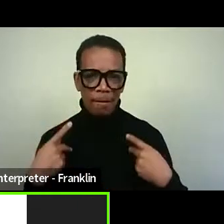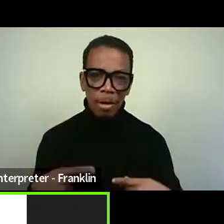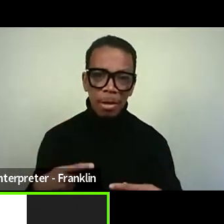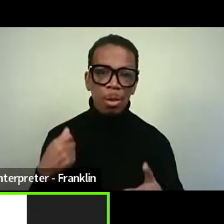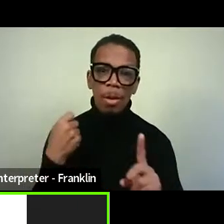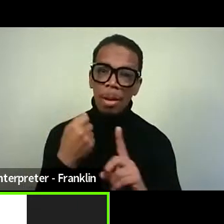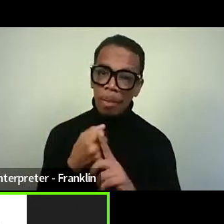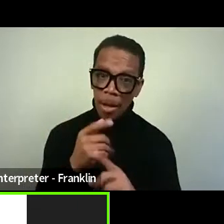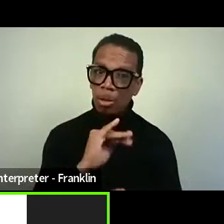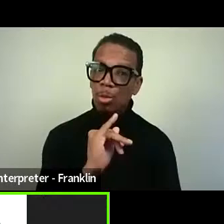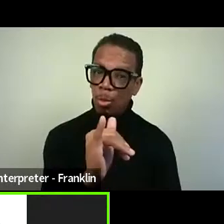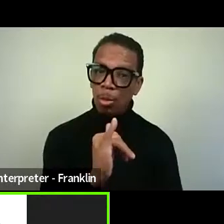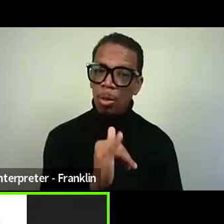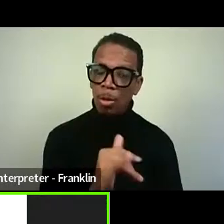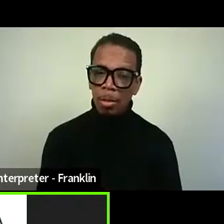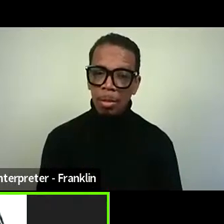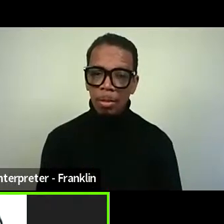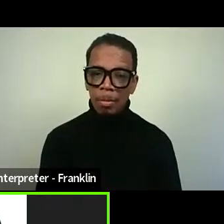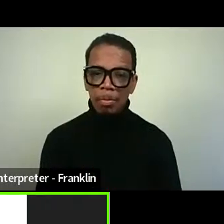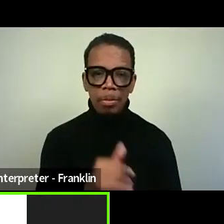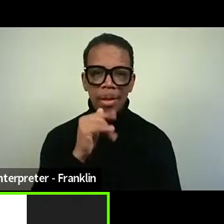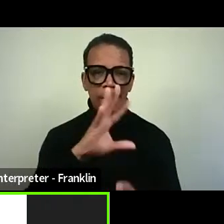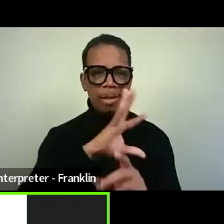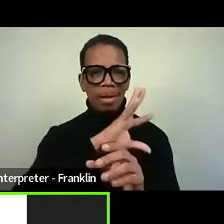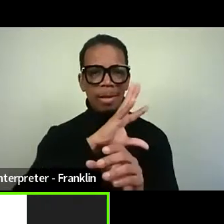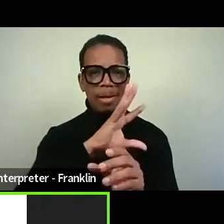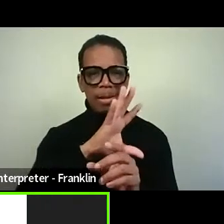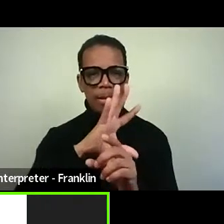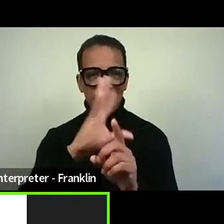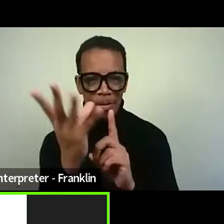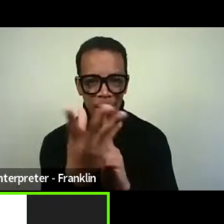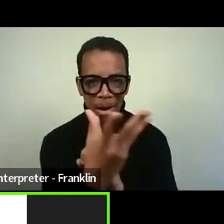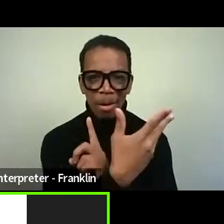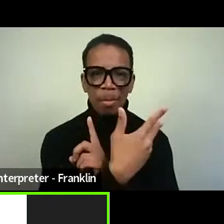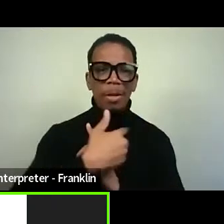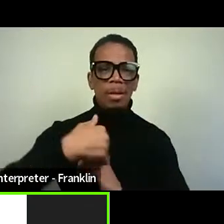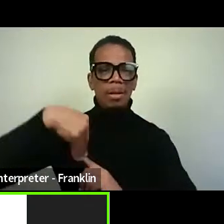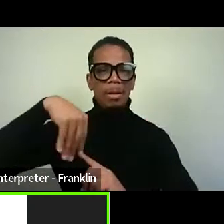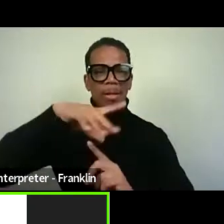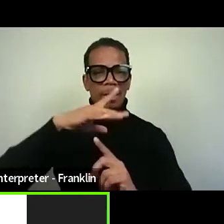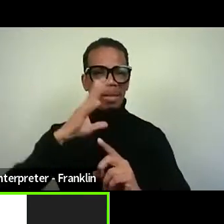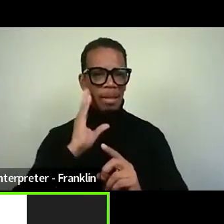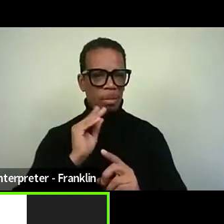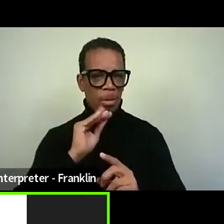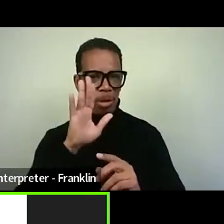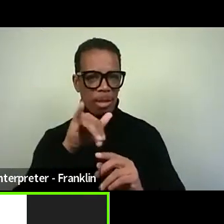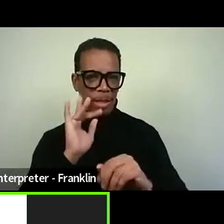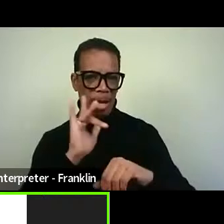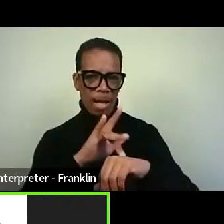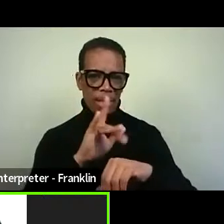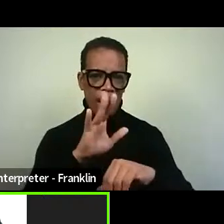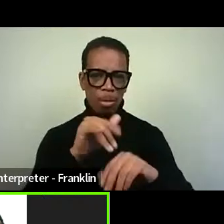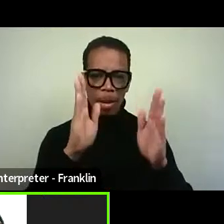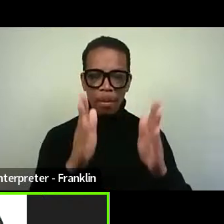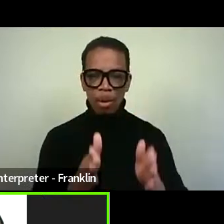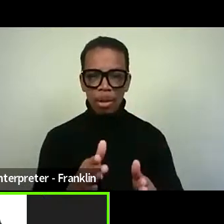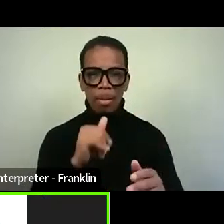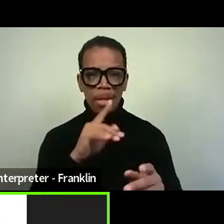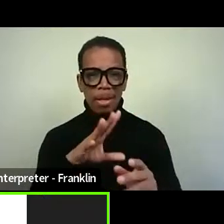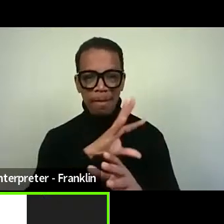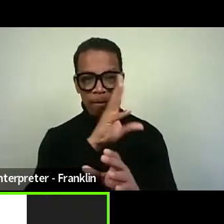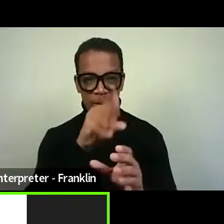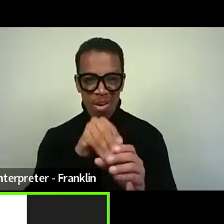impacts that being in an environment like that has had on young adults. And being in that